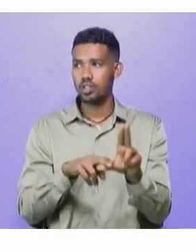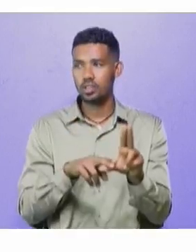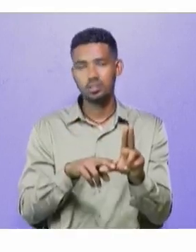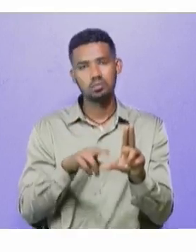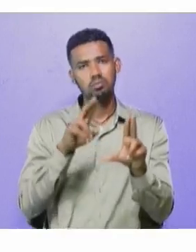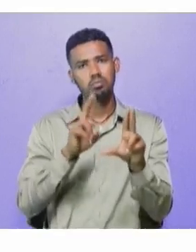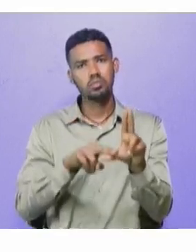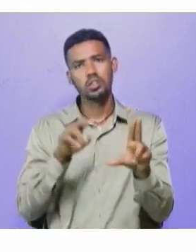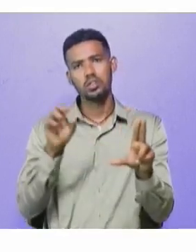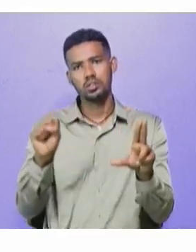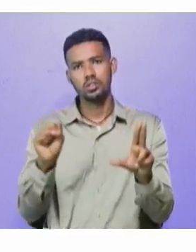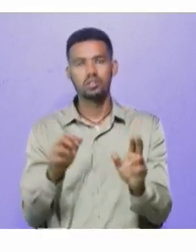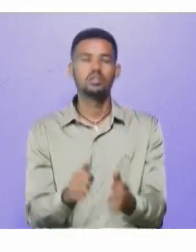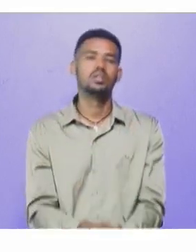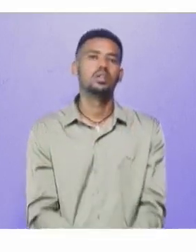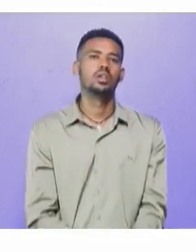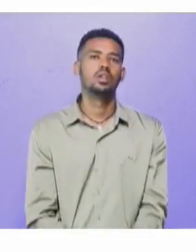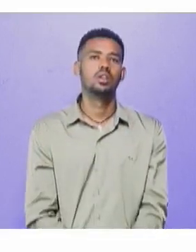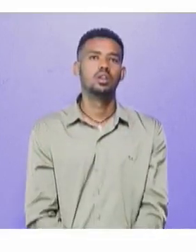chairs.